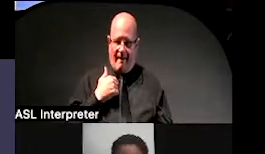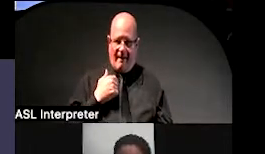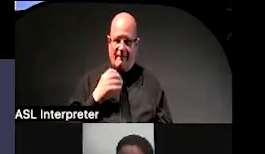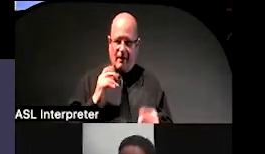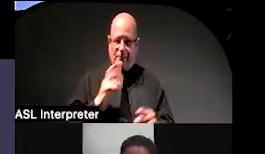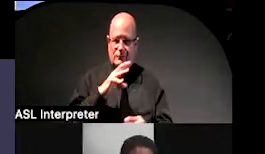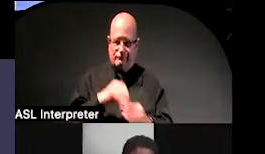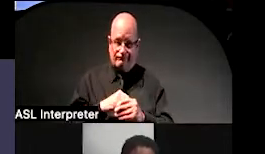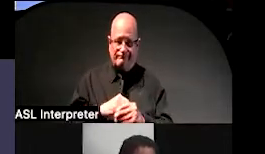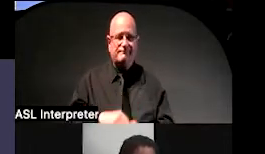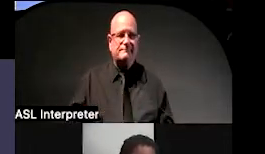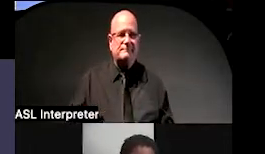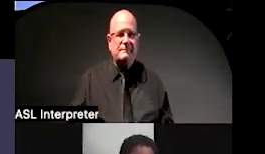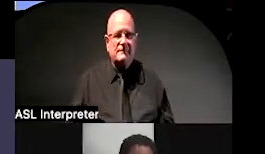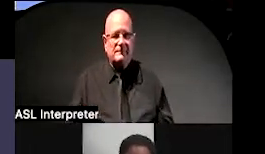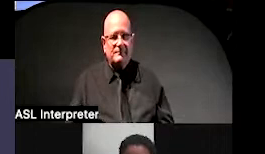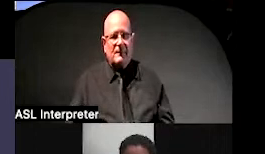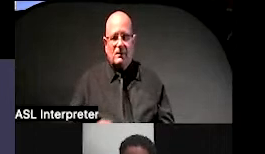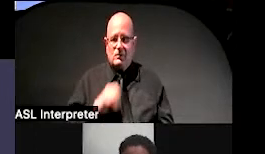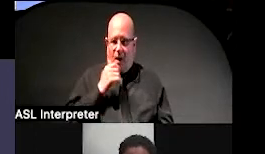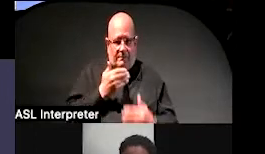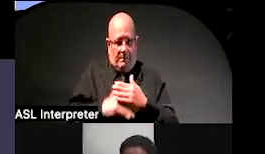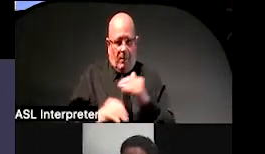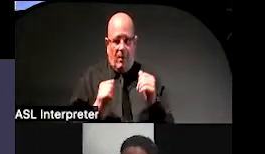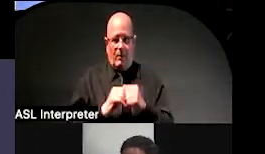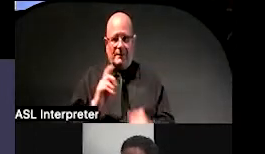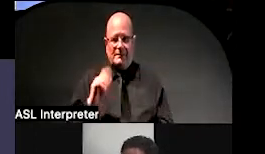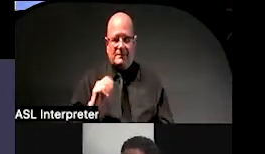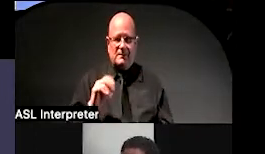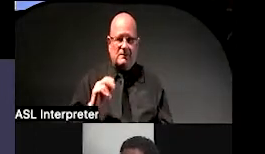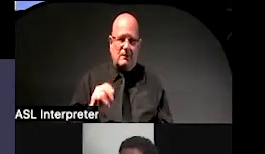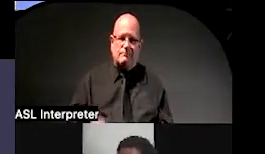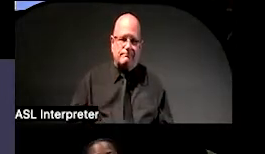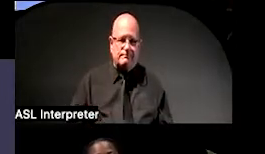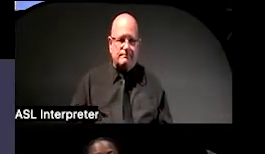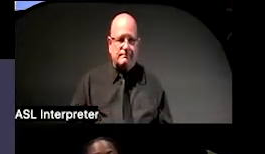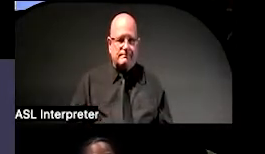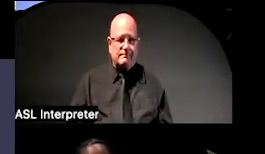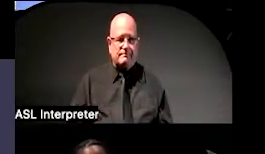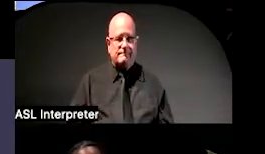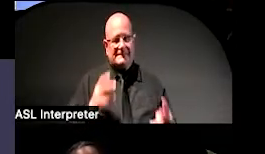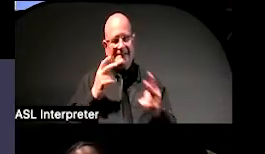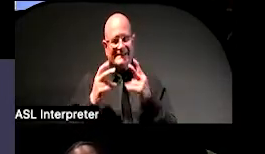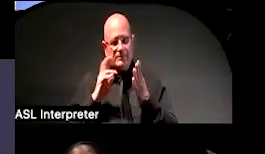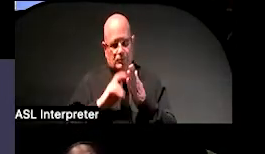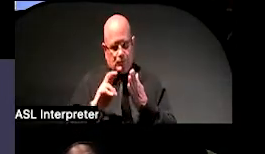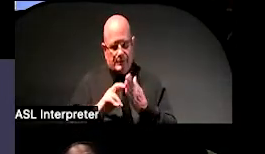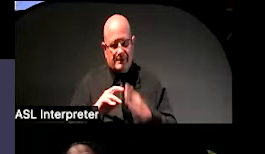an opportunity to be a part of. You don't have to be born into this category. Yeah. So looking through your research,